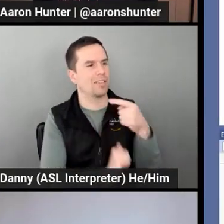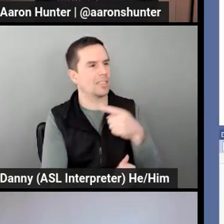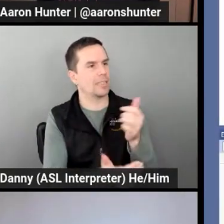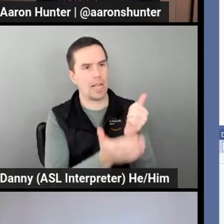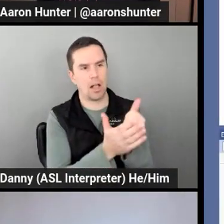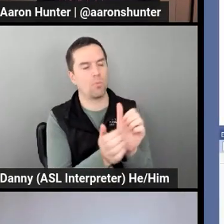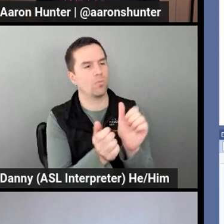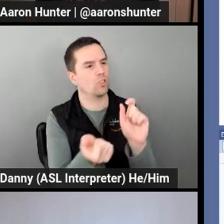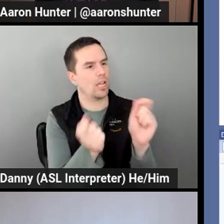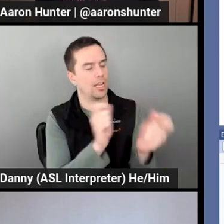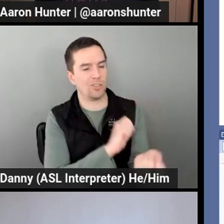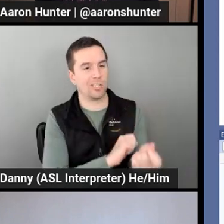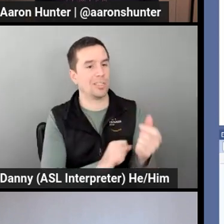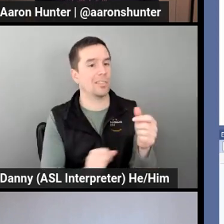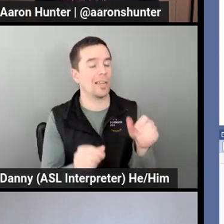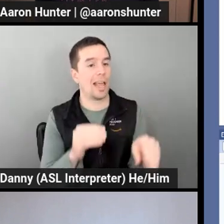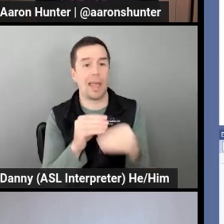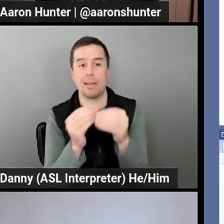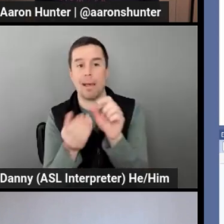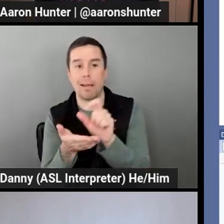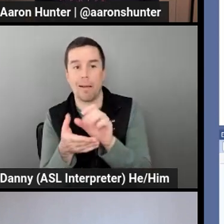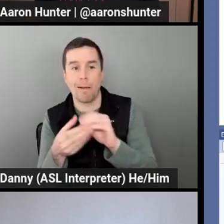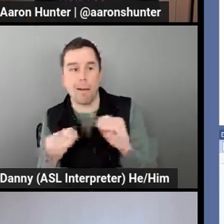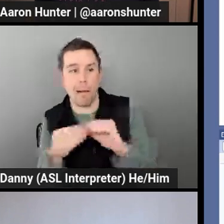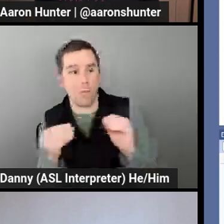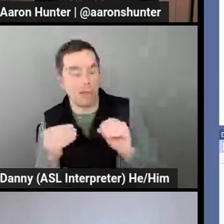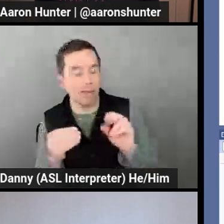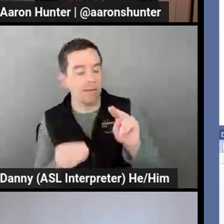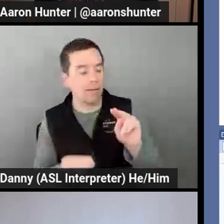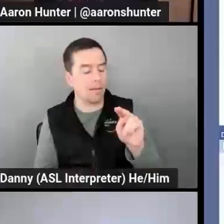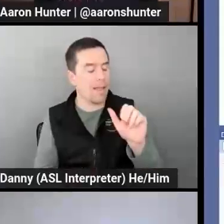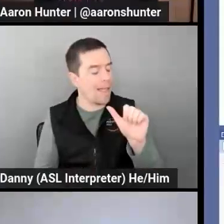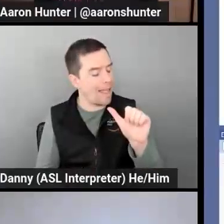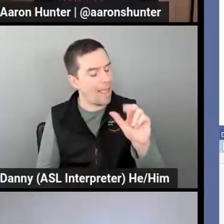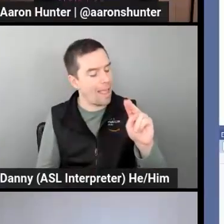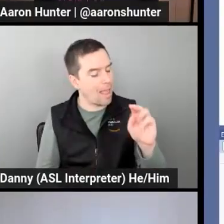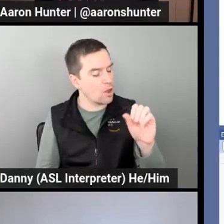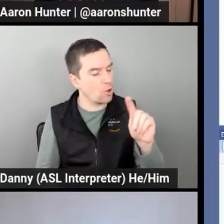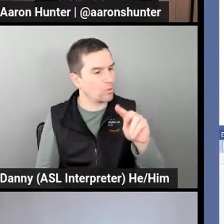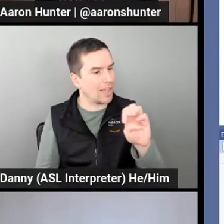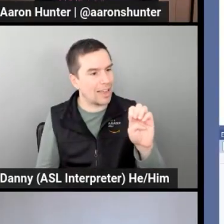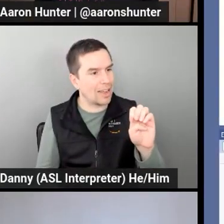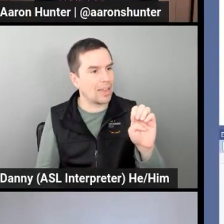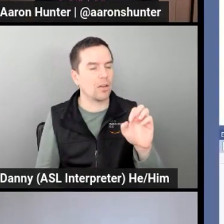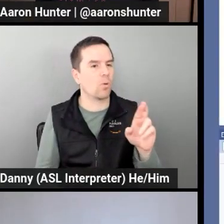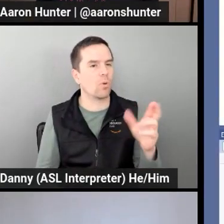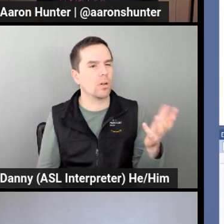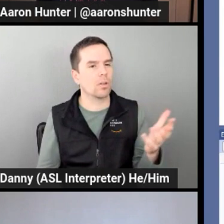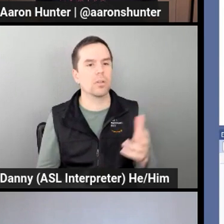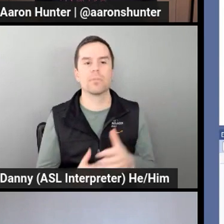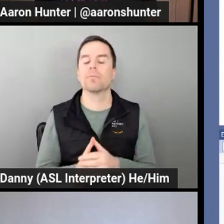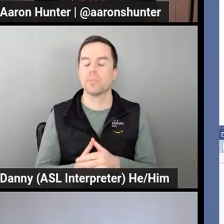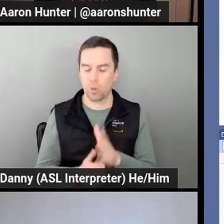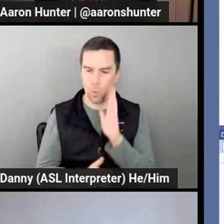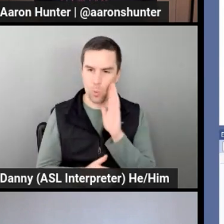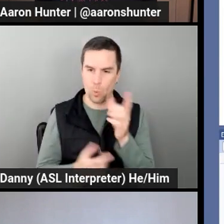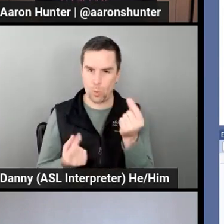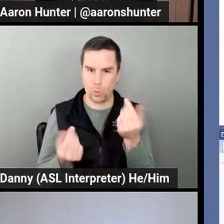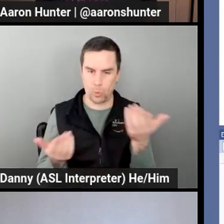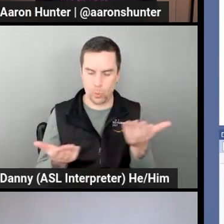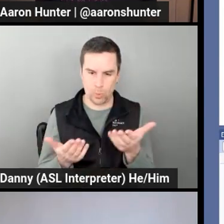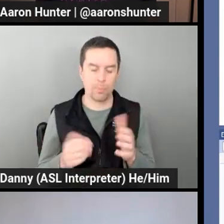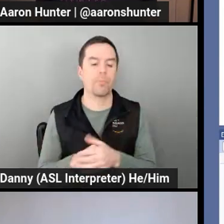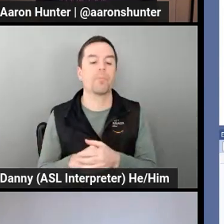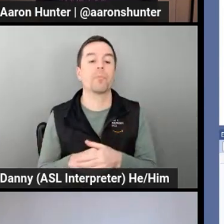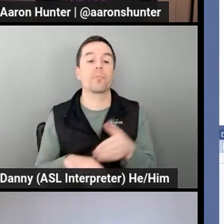change? Does it annotate it in any way? So you kind of have an indication of what to go do? Or so what it will do is, once you click